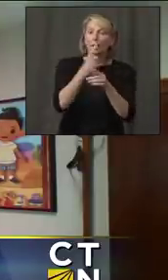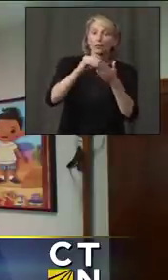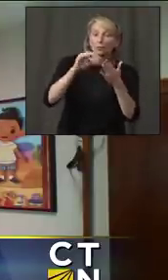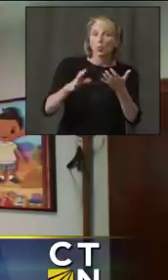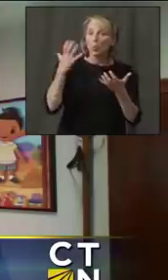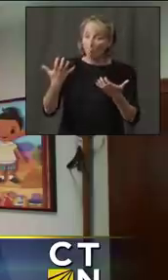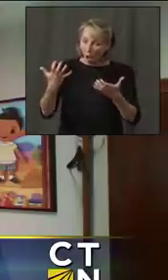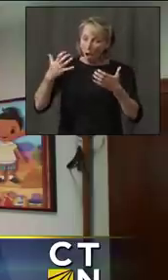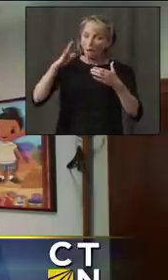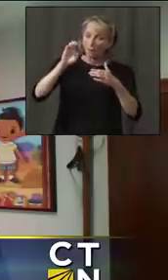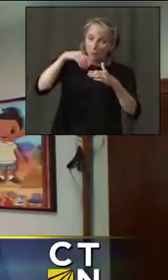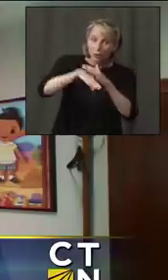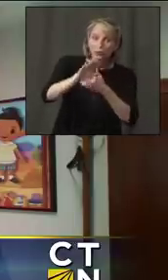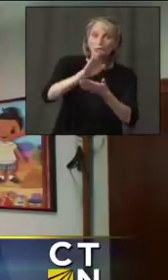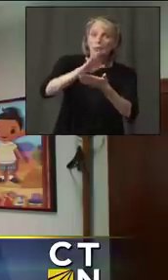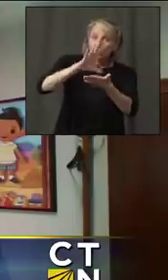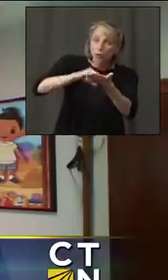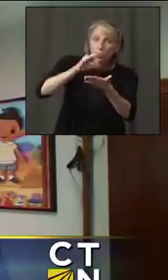home.